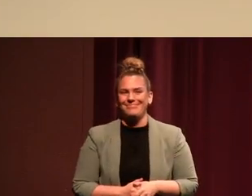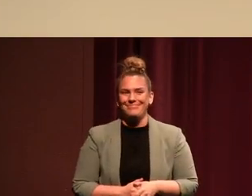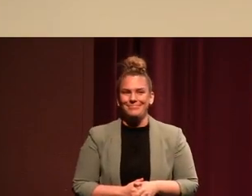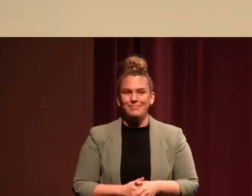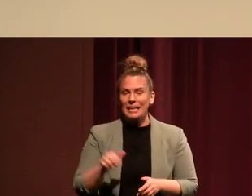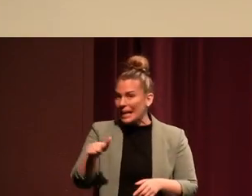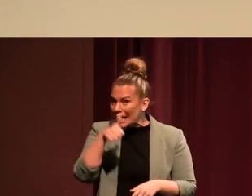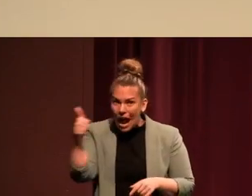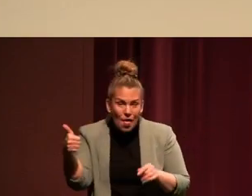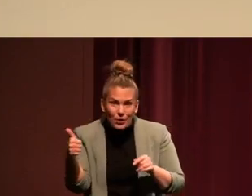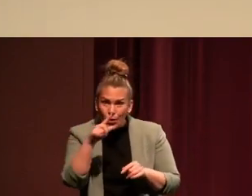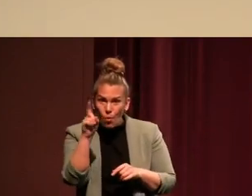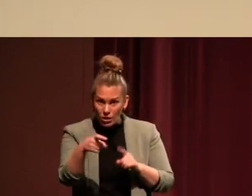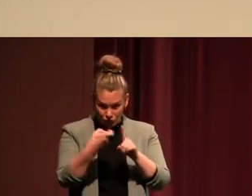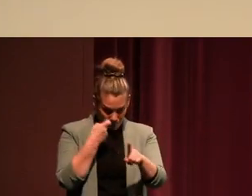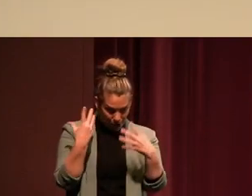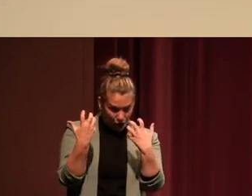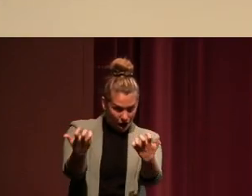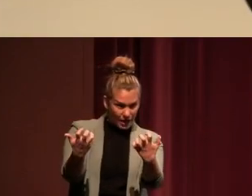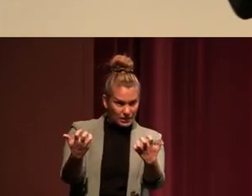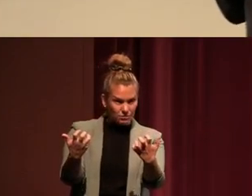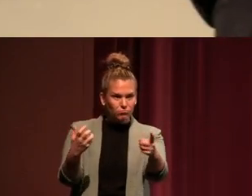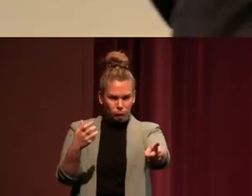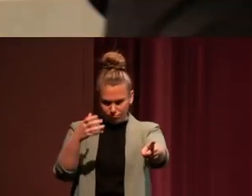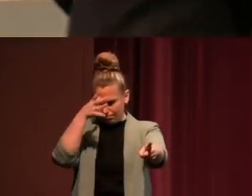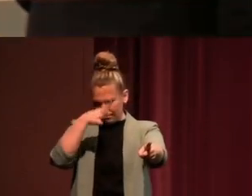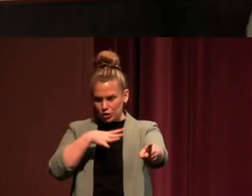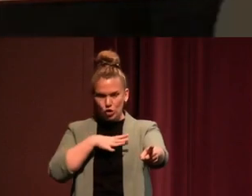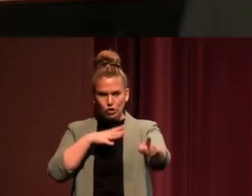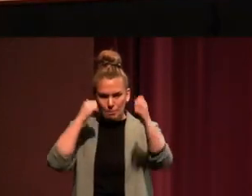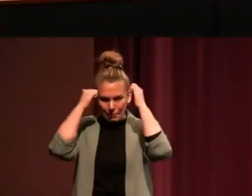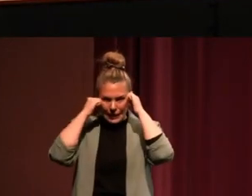Any other questions from the audience? Yeah, sir.